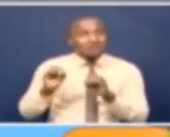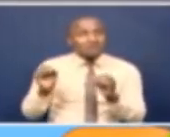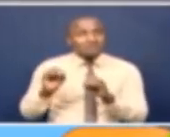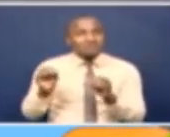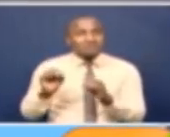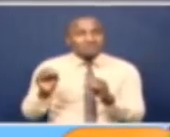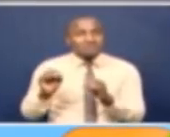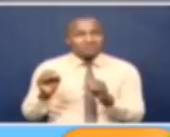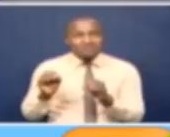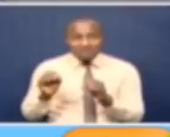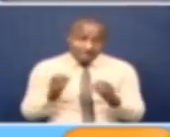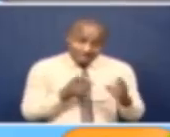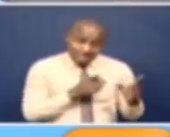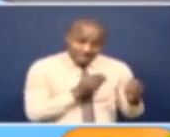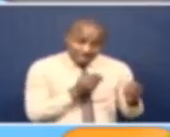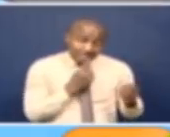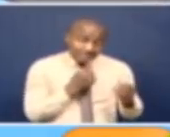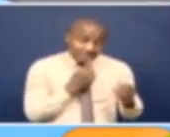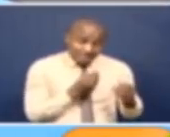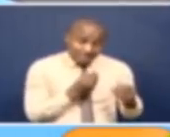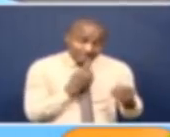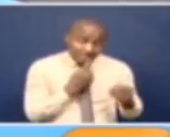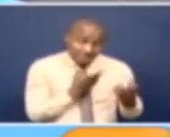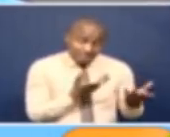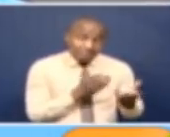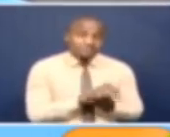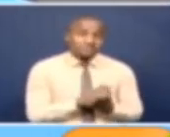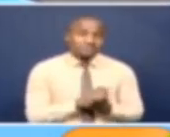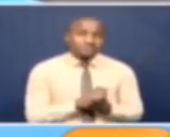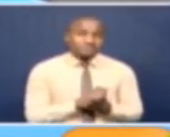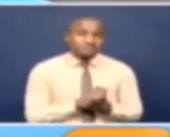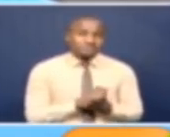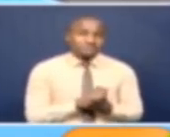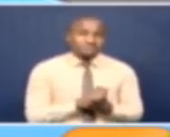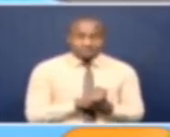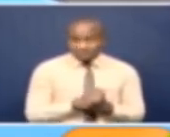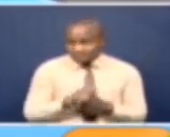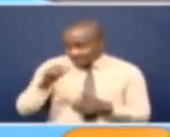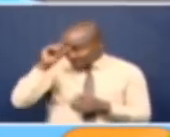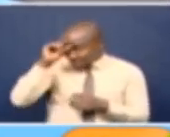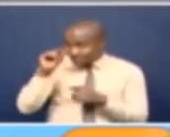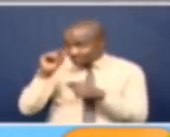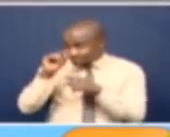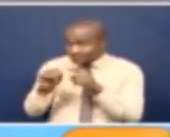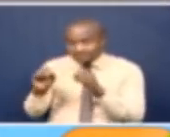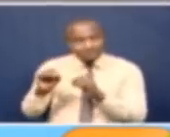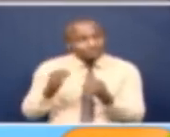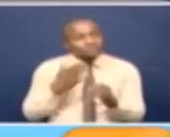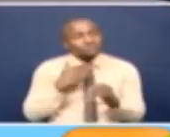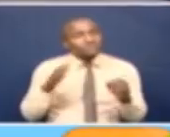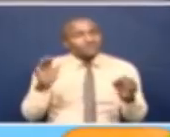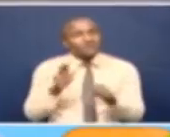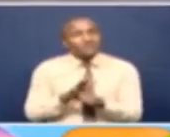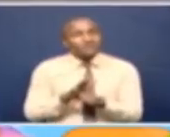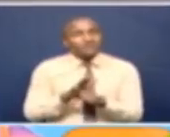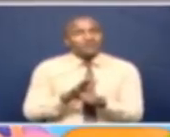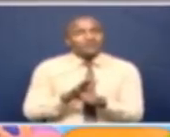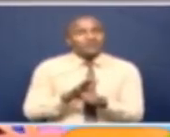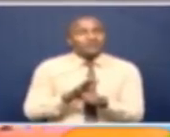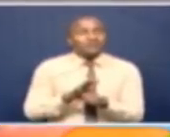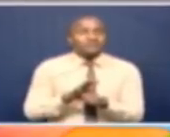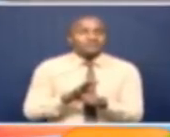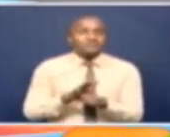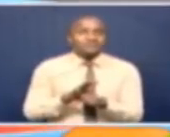his interpretation. Exactly. I can tell you. No Nusumkate. You know, no Nusumkate. No Nusumkate. We want the full law. Okay, gentlemen, we want to wrap up because let me